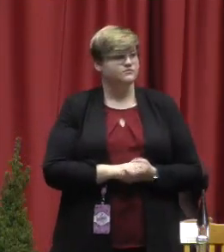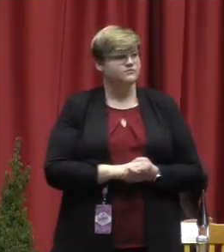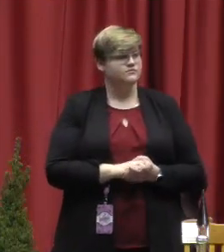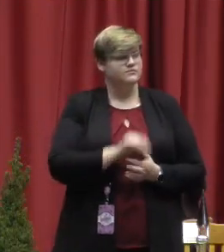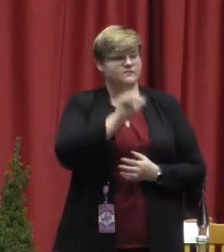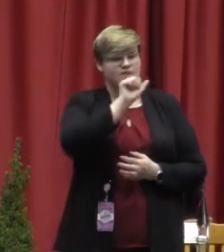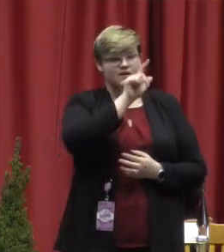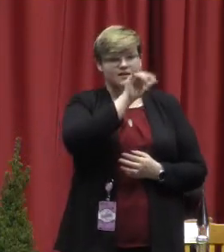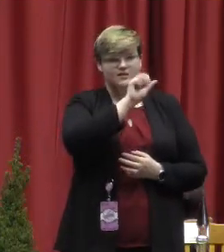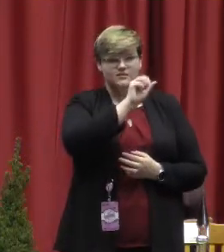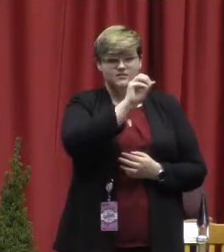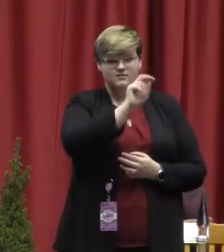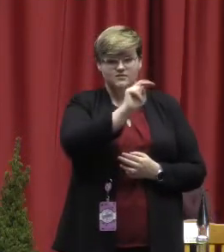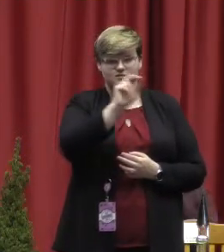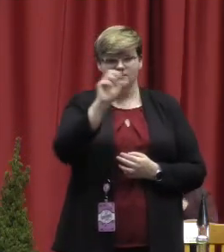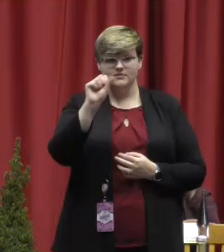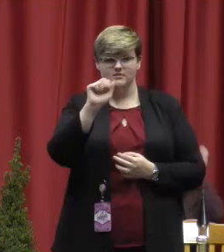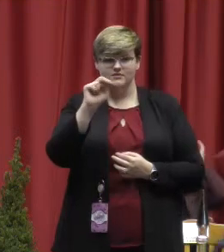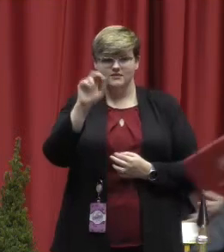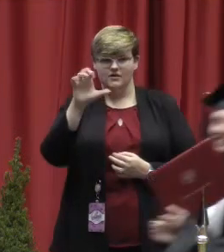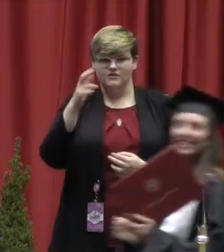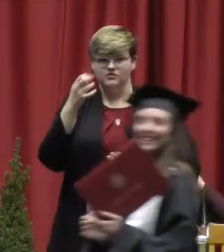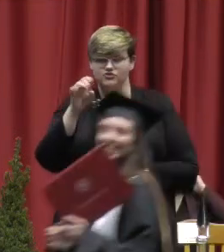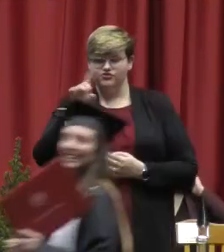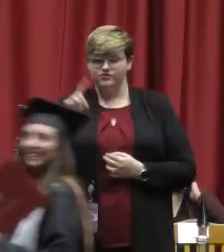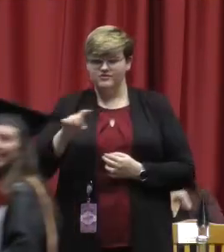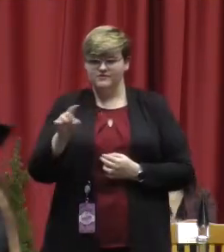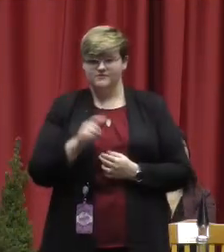Allison Sanchez.